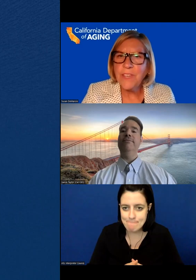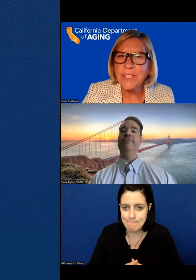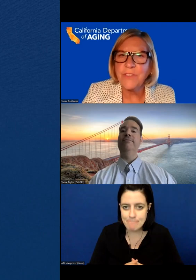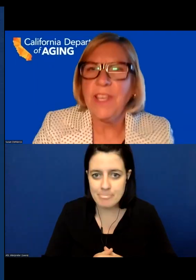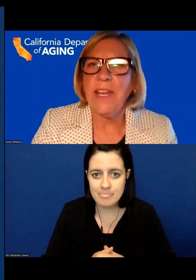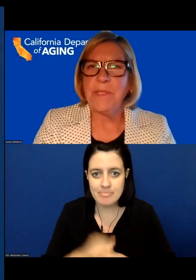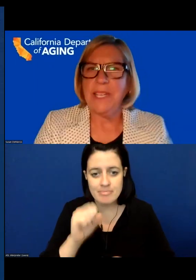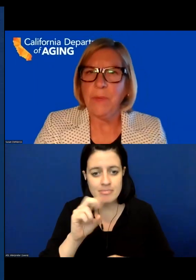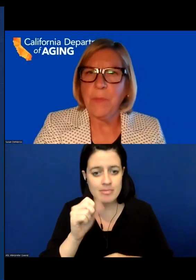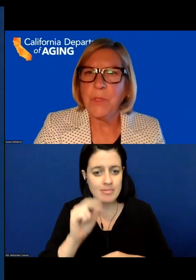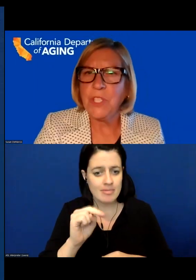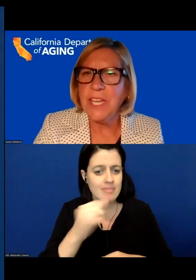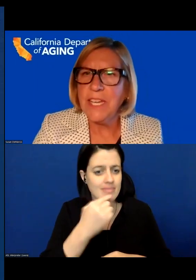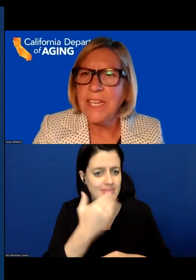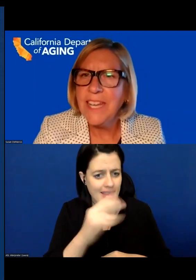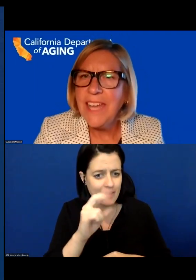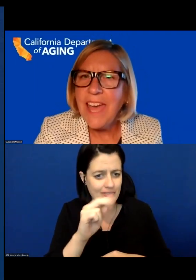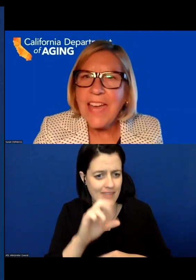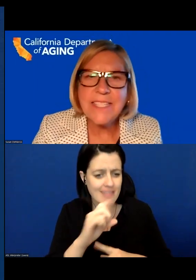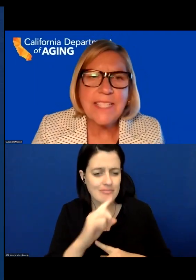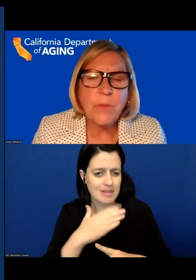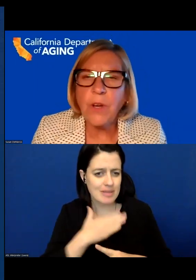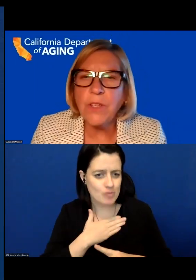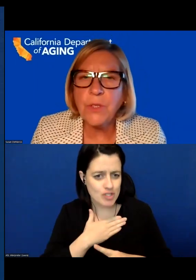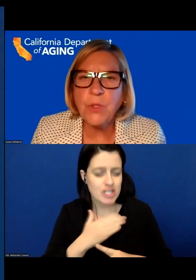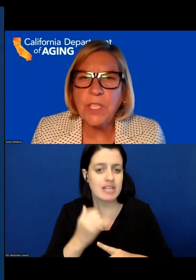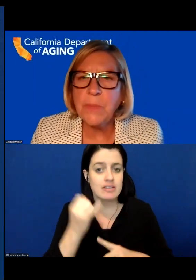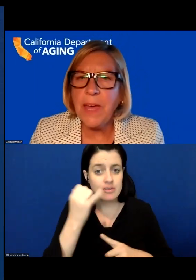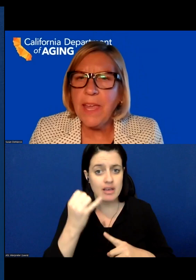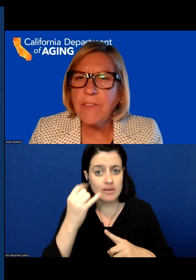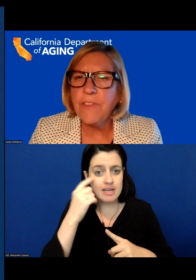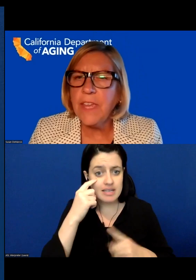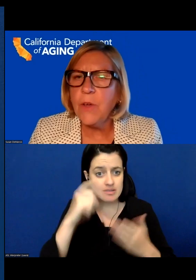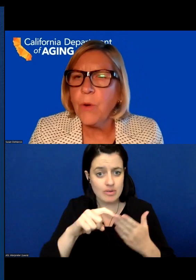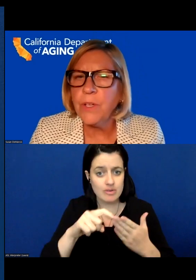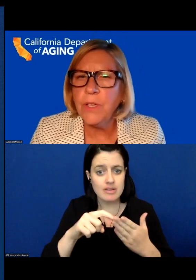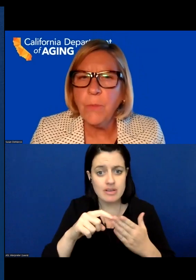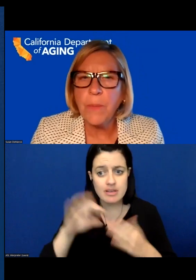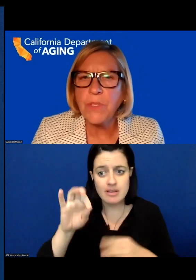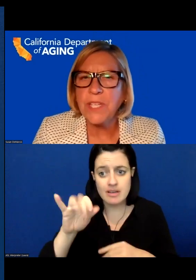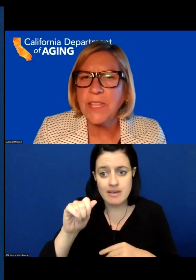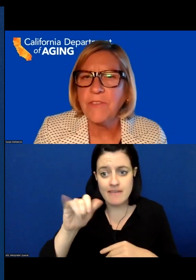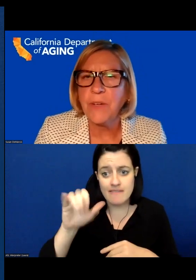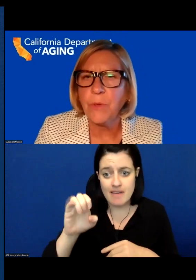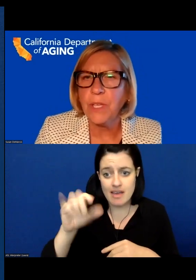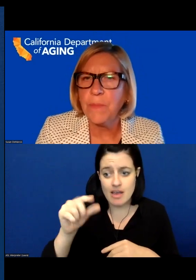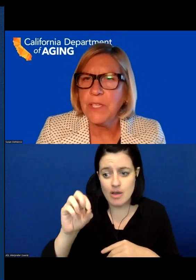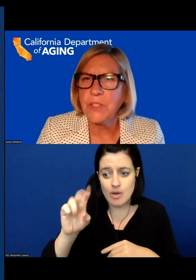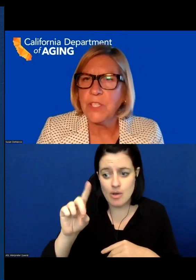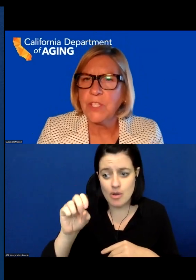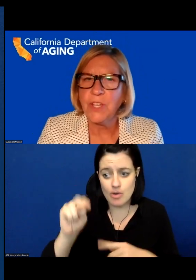Thank you, Vance, for that update. We appreciate it. I see that we're also joined by Faye Gordon, representing the